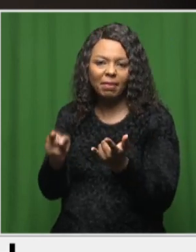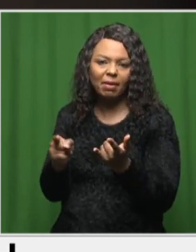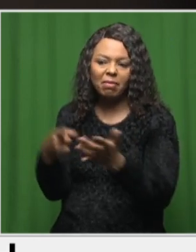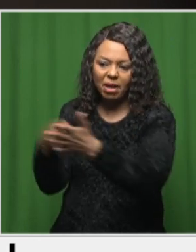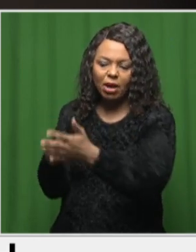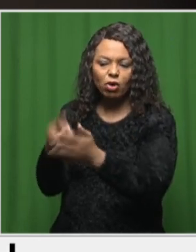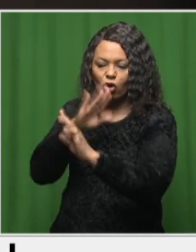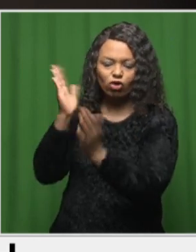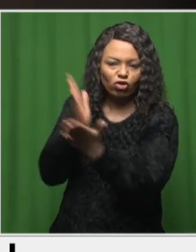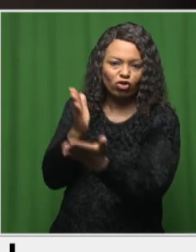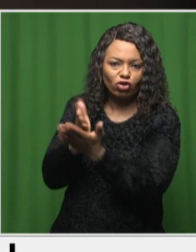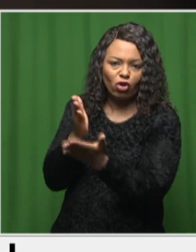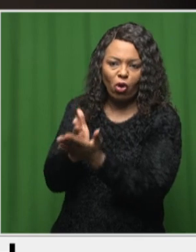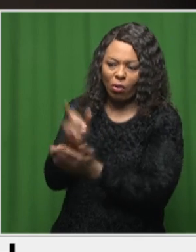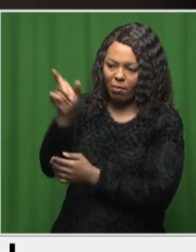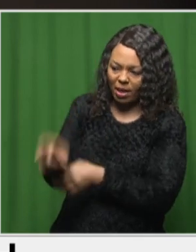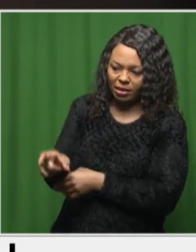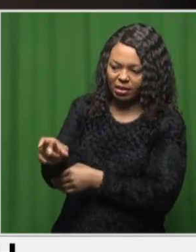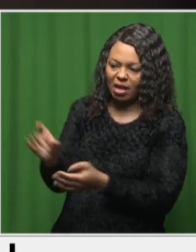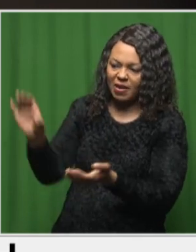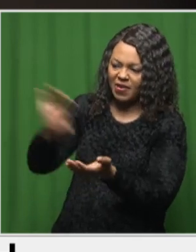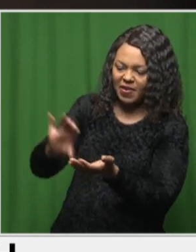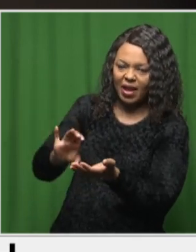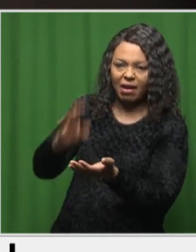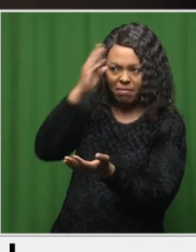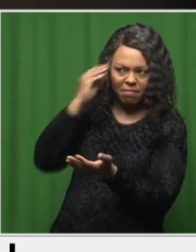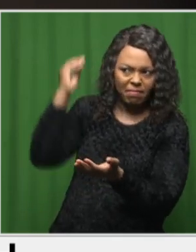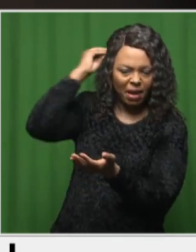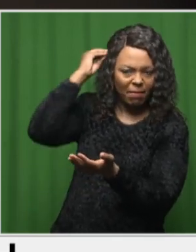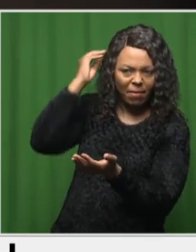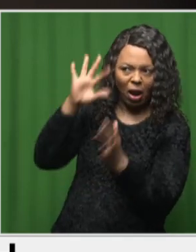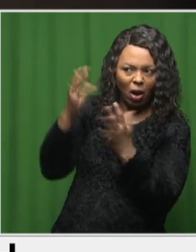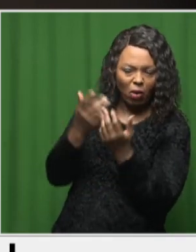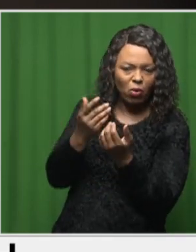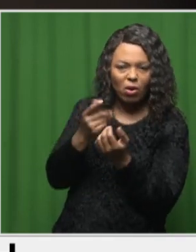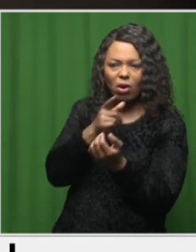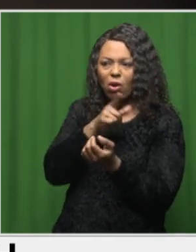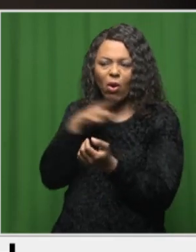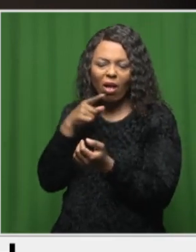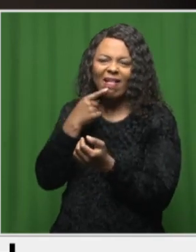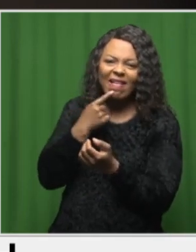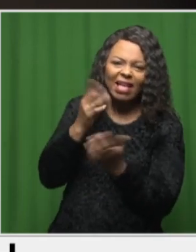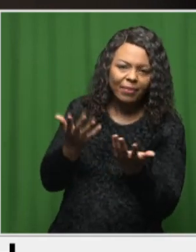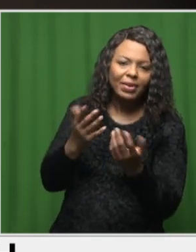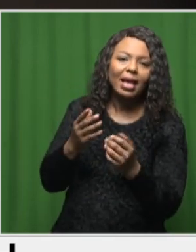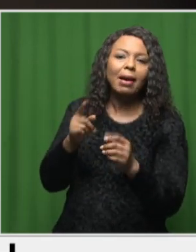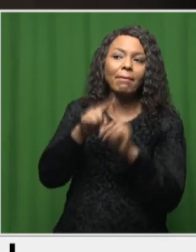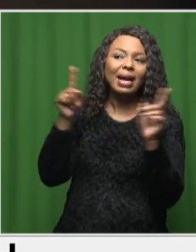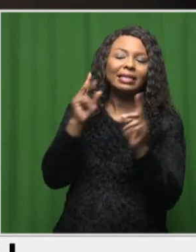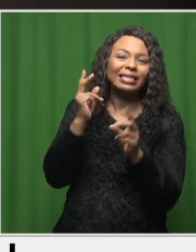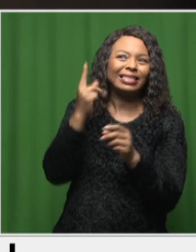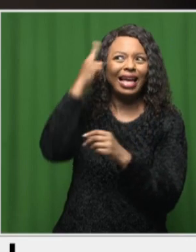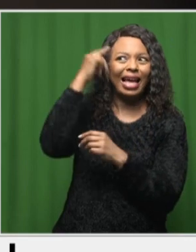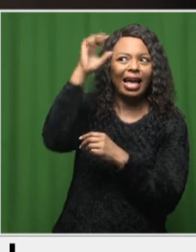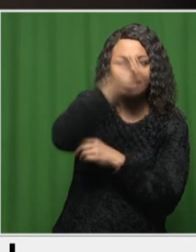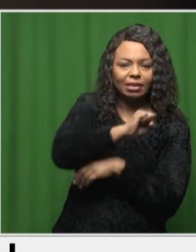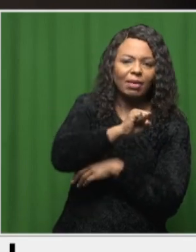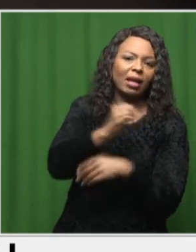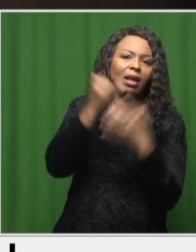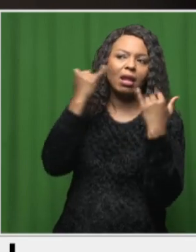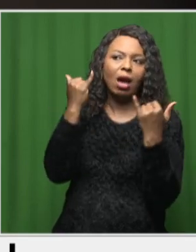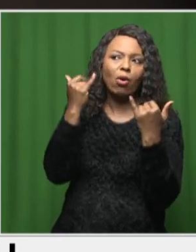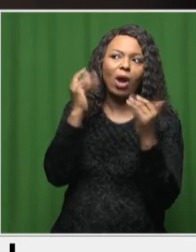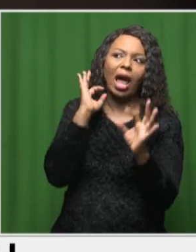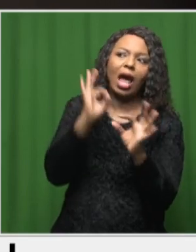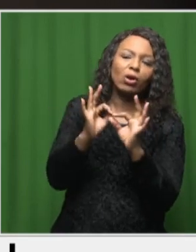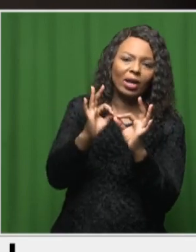particular supplier is going to be as mindful as you are. So it is difficult, but it's difficult to estimate accurately what is